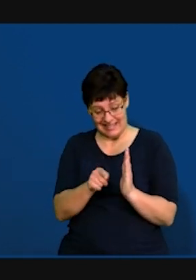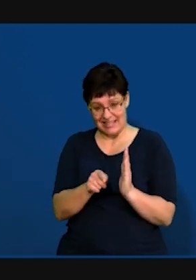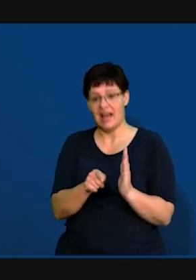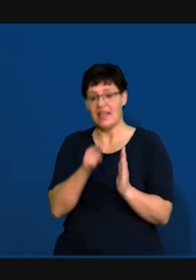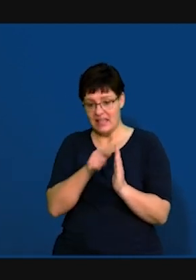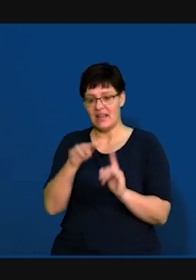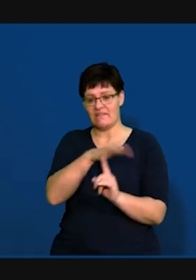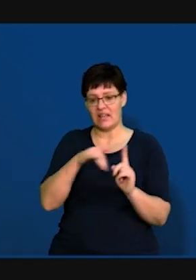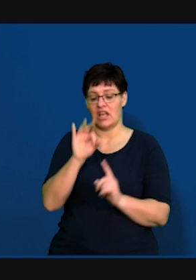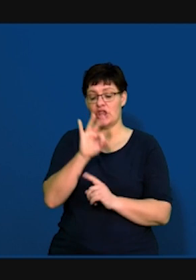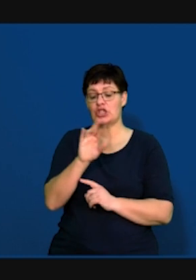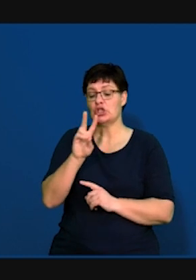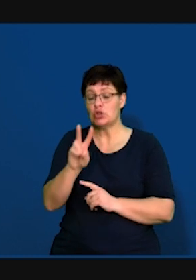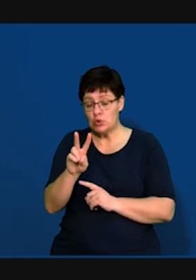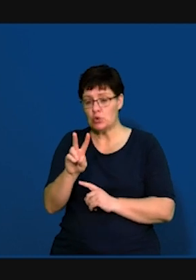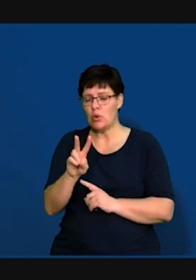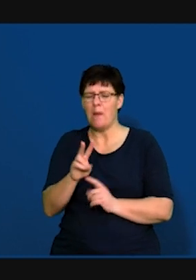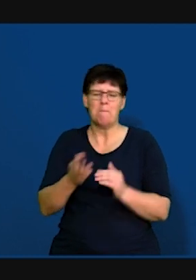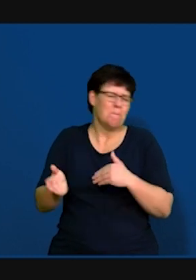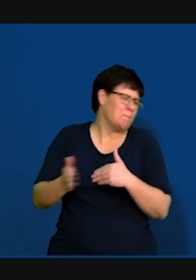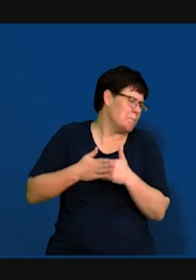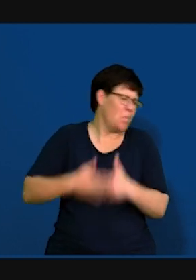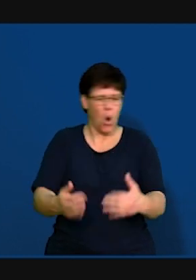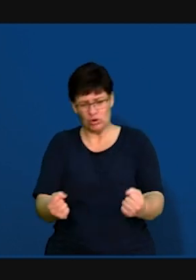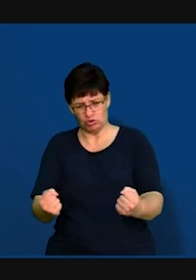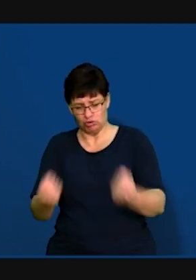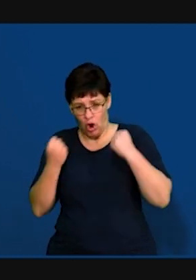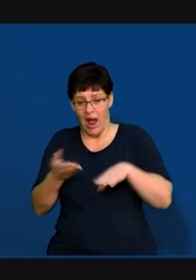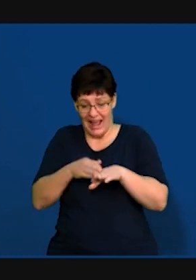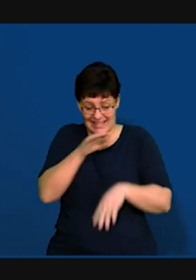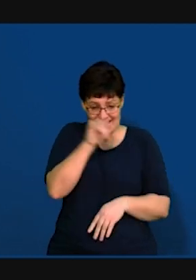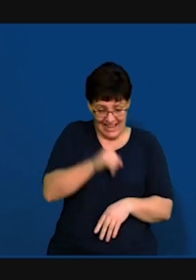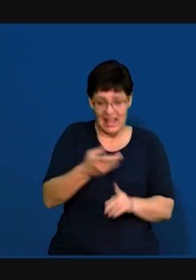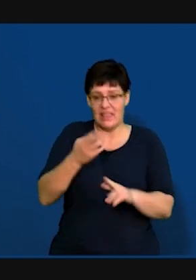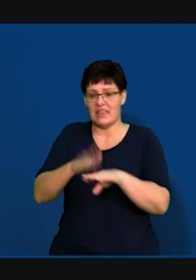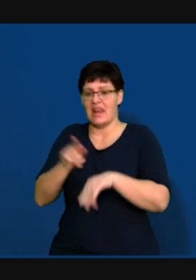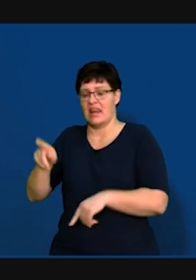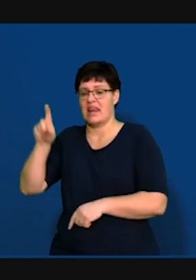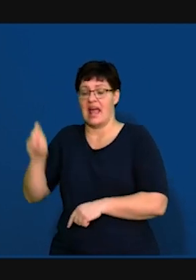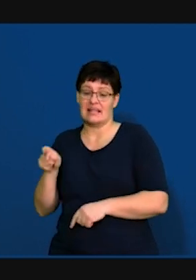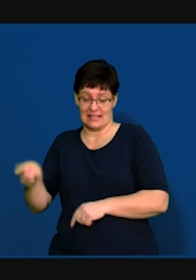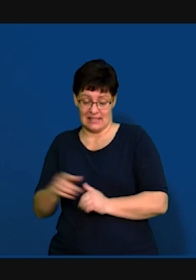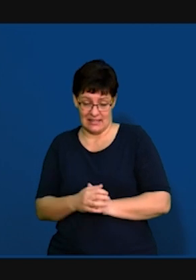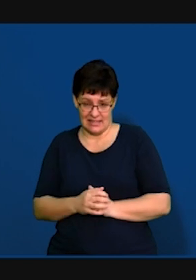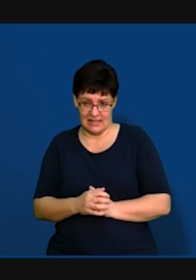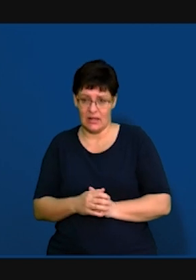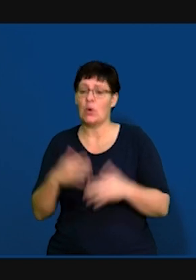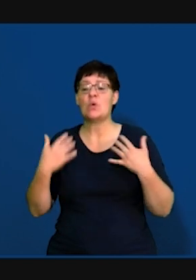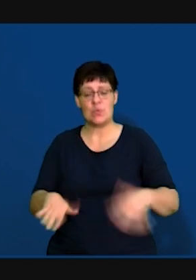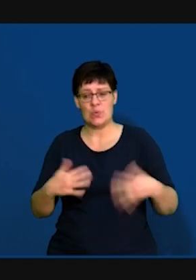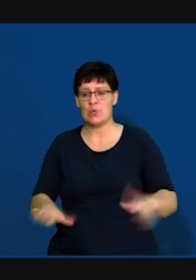field is 32 times as stronger at point Z than at X. Right, very, very